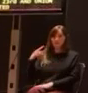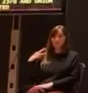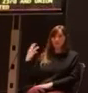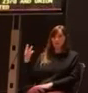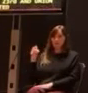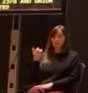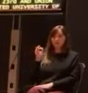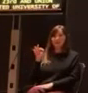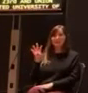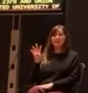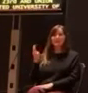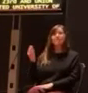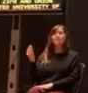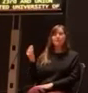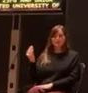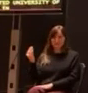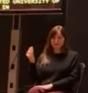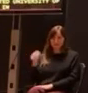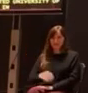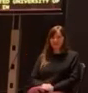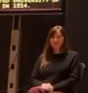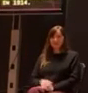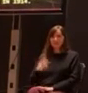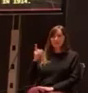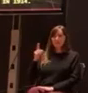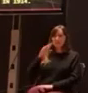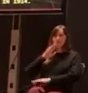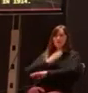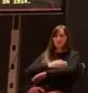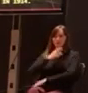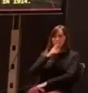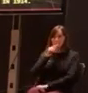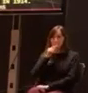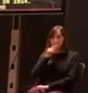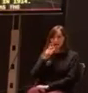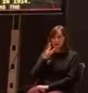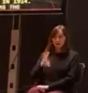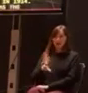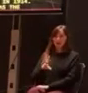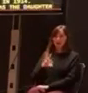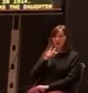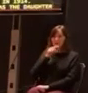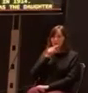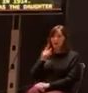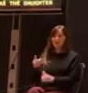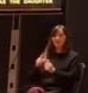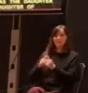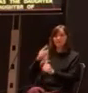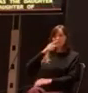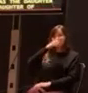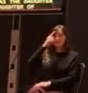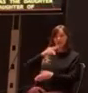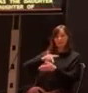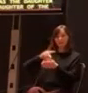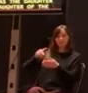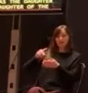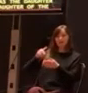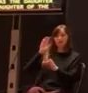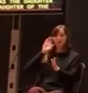in 1914. She was the daughter and granddaughter of the first Black